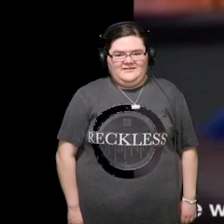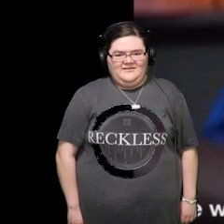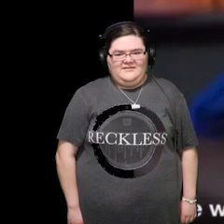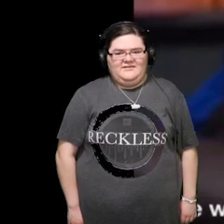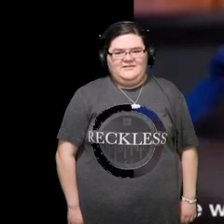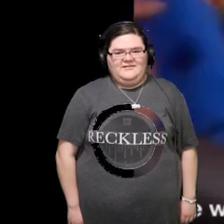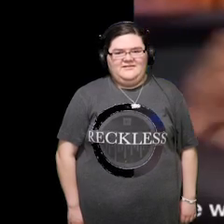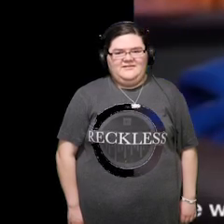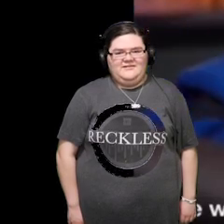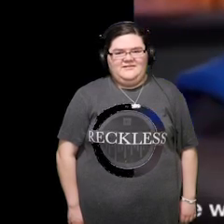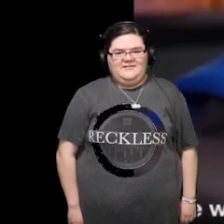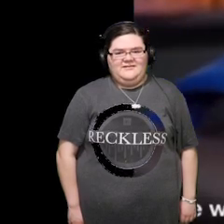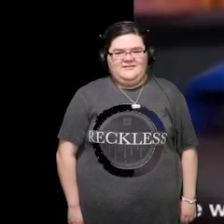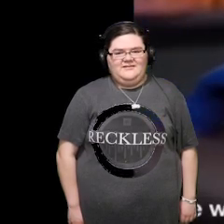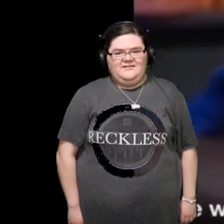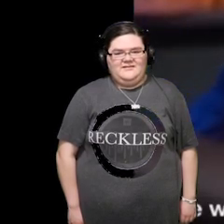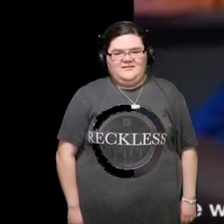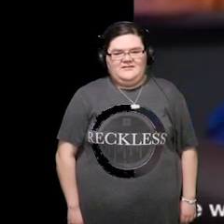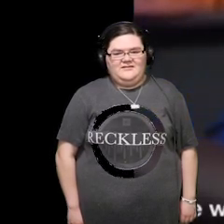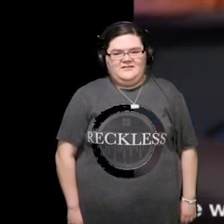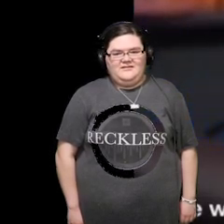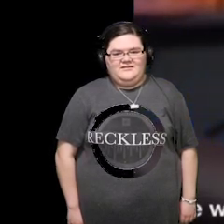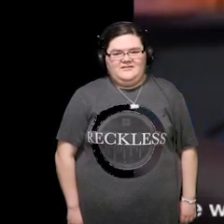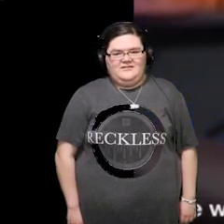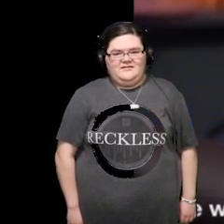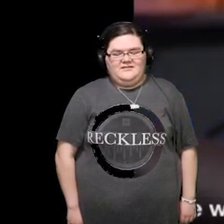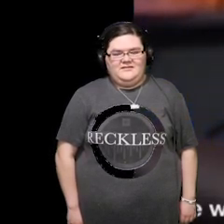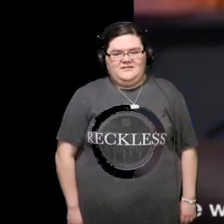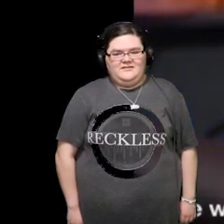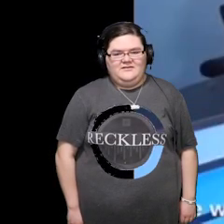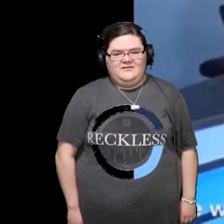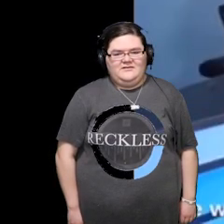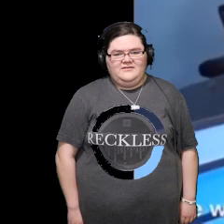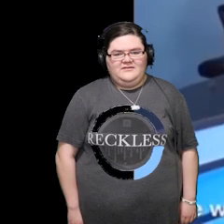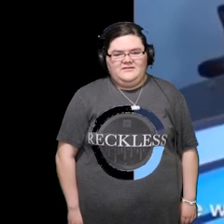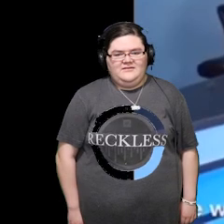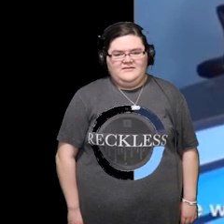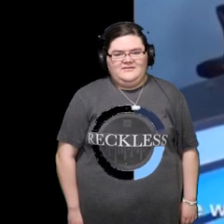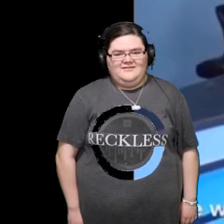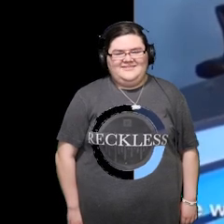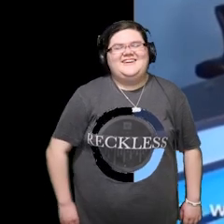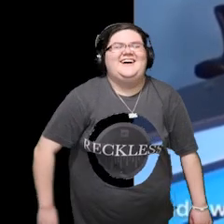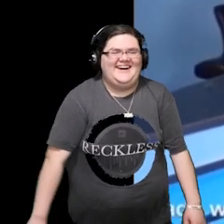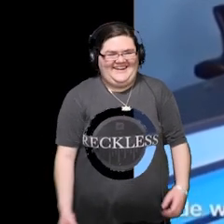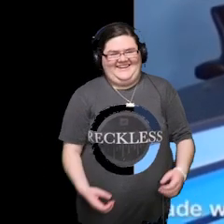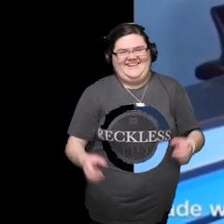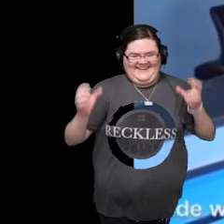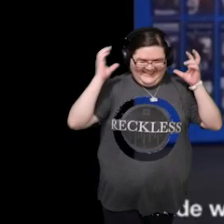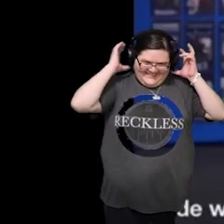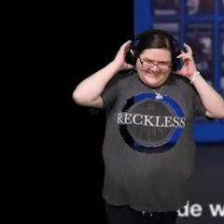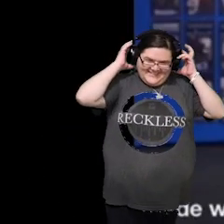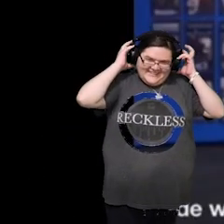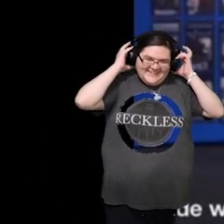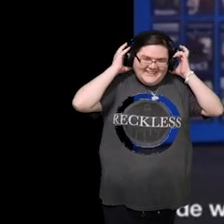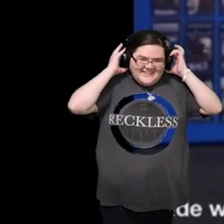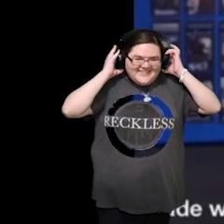That was before I went to jail. You just gave me a record that released in 2018. Right. And I like Topanga. It's upsetting.